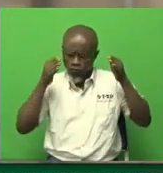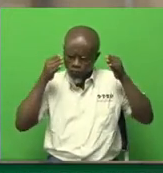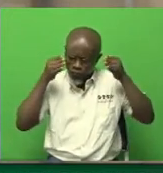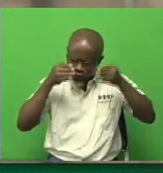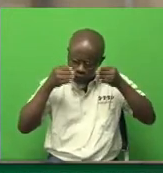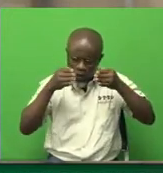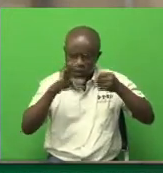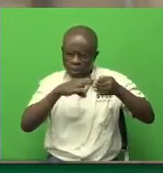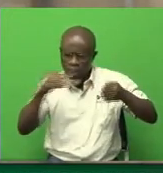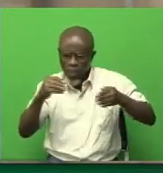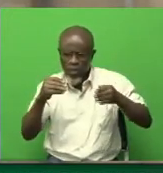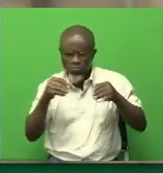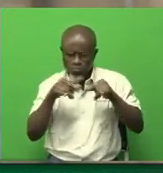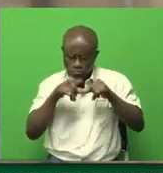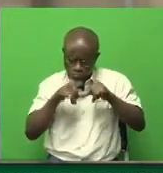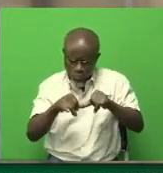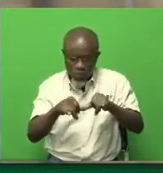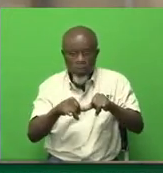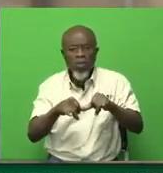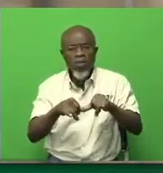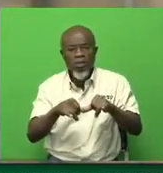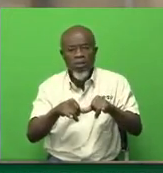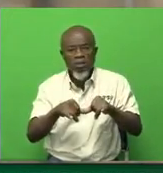of global challenges